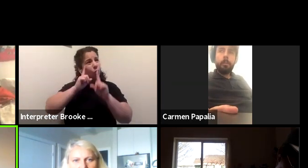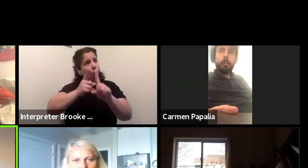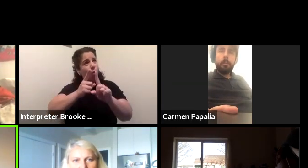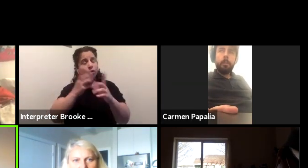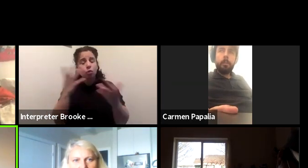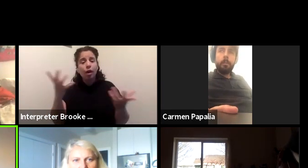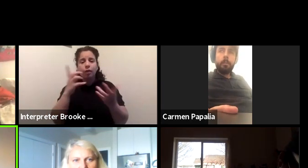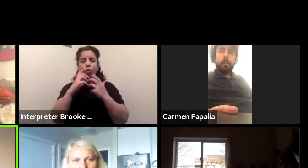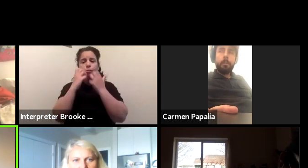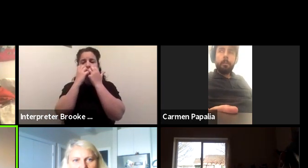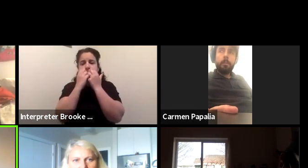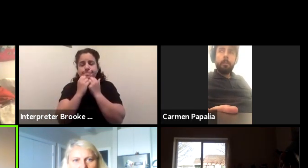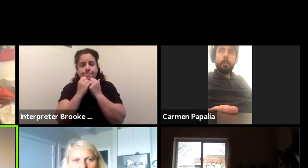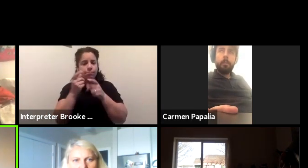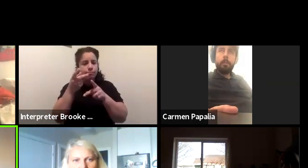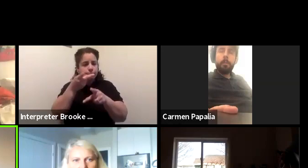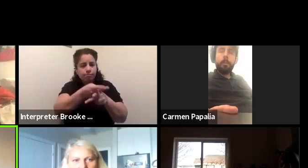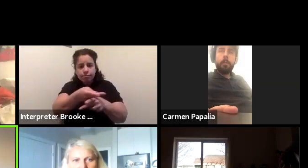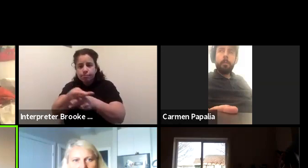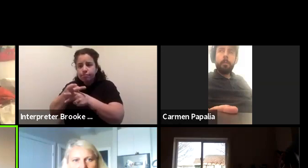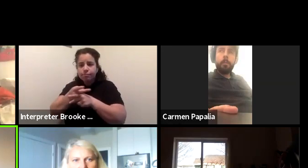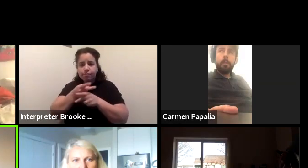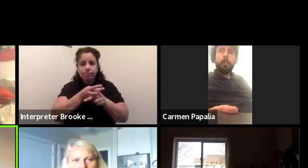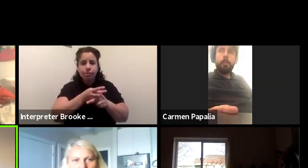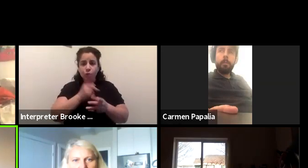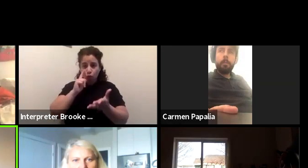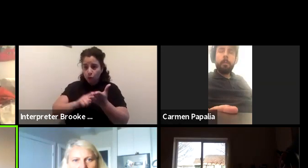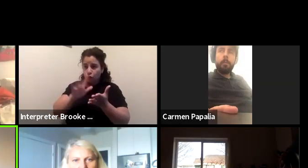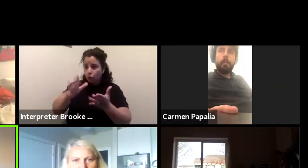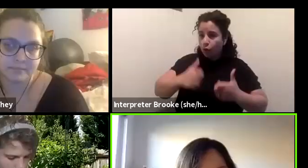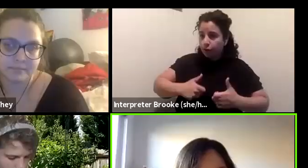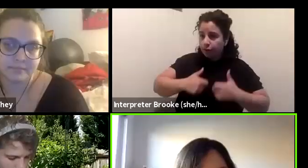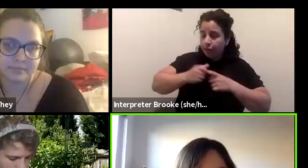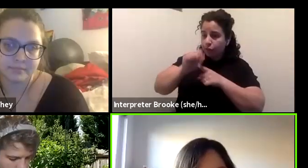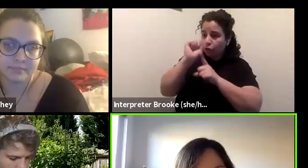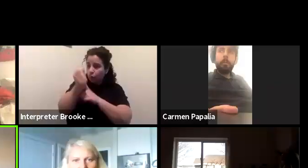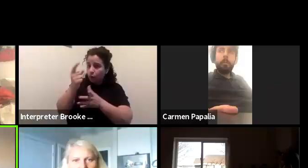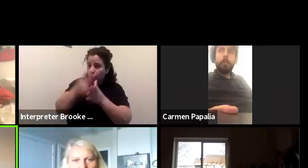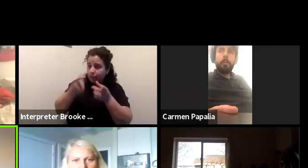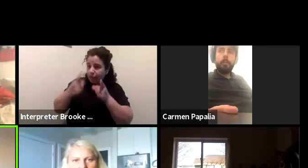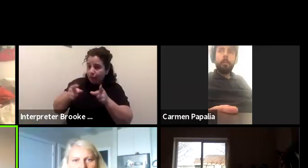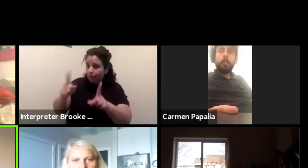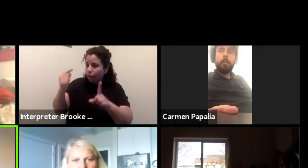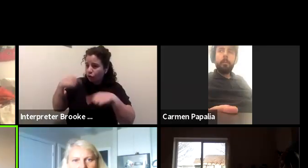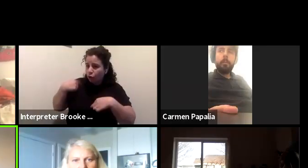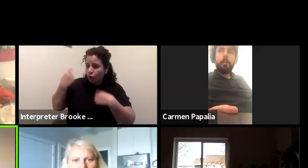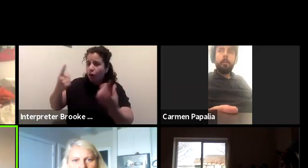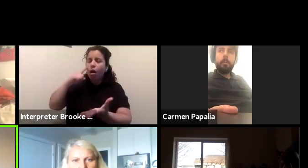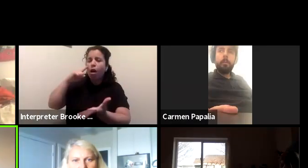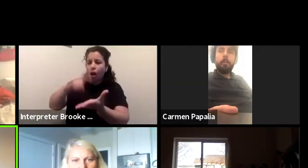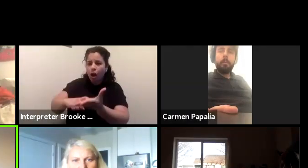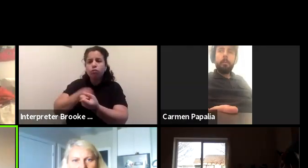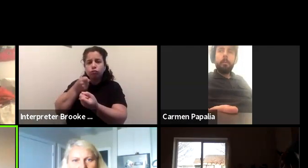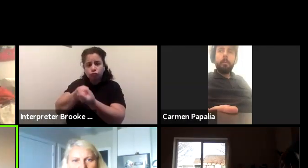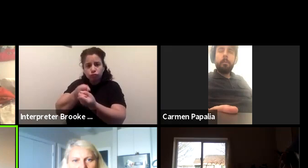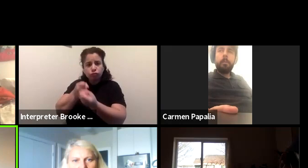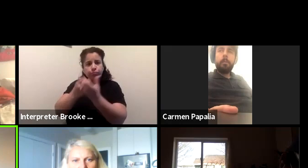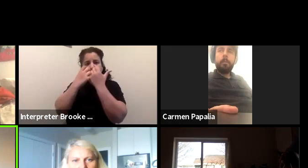other, recognizing realities. And I think that we just need